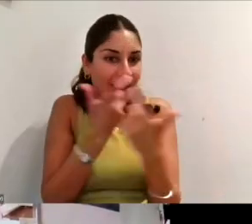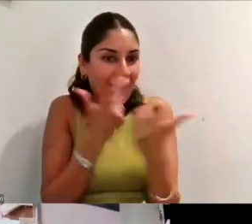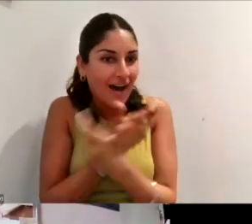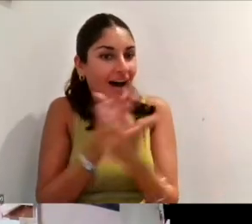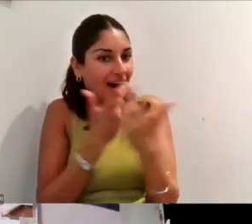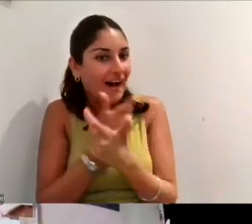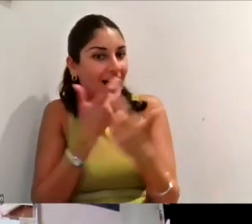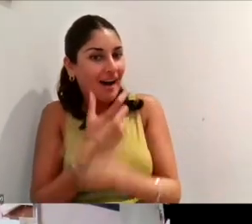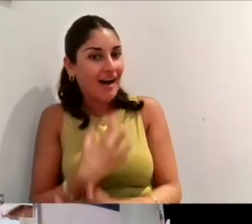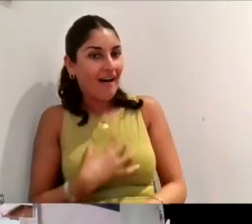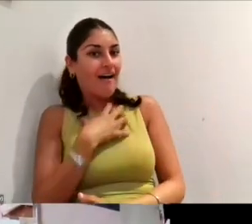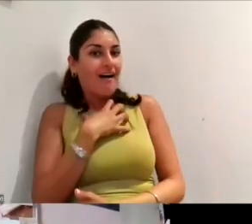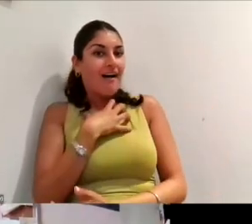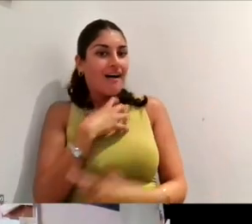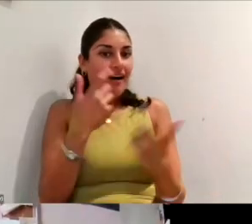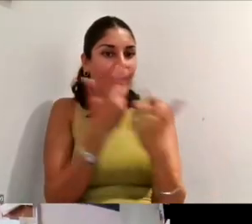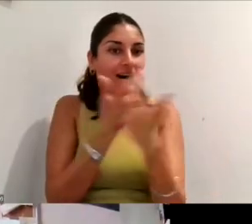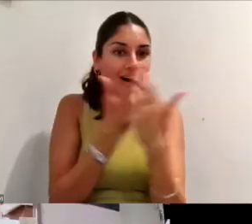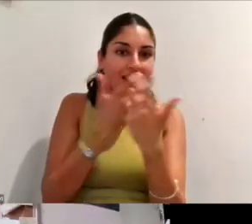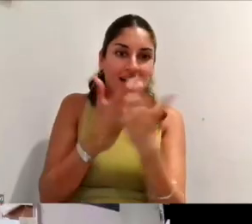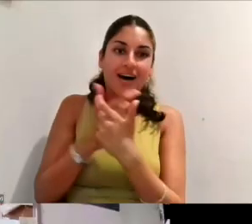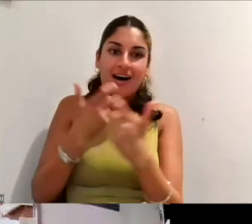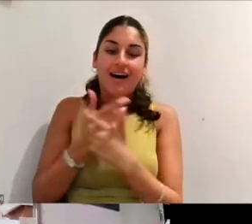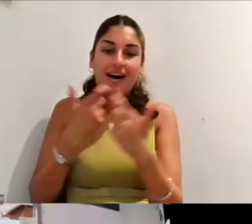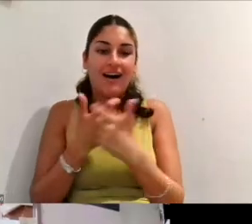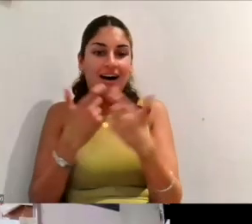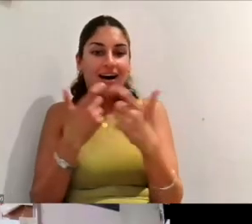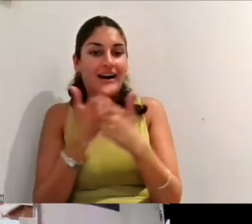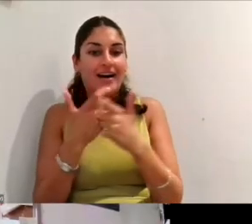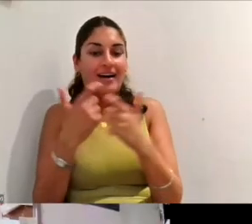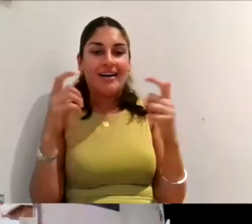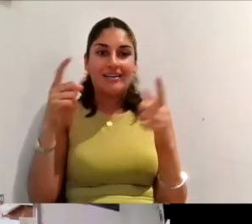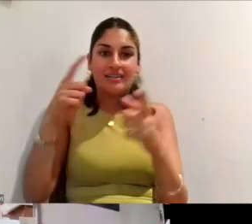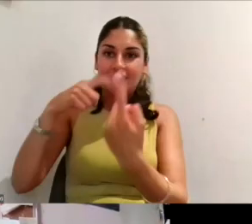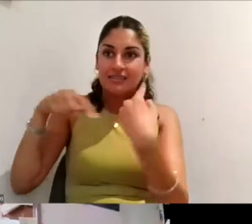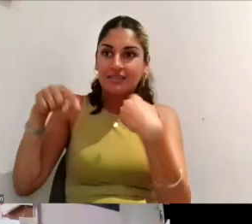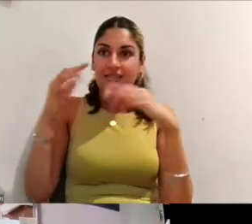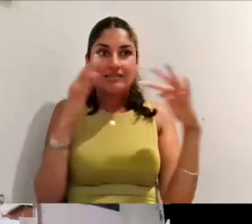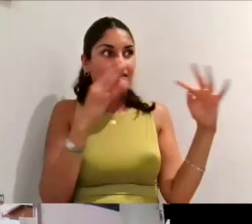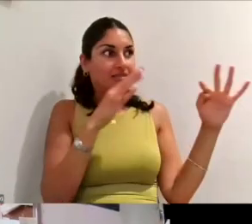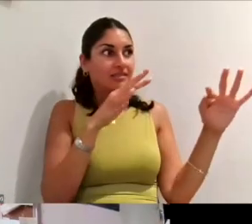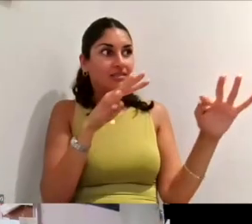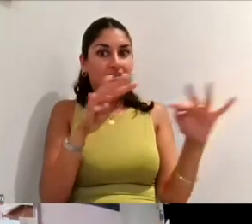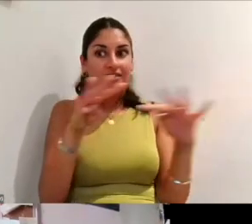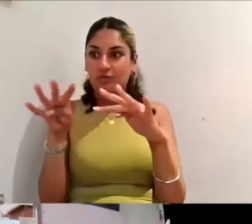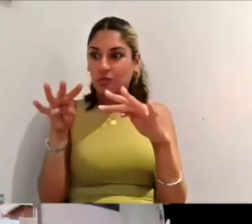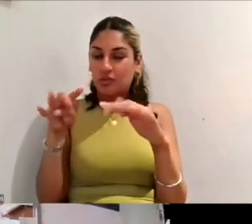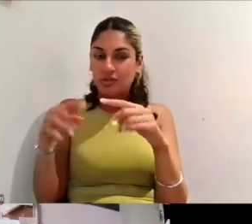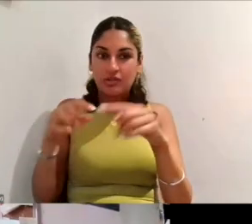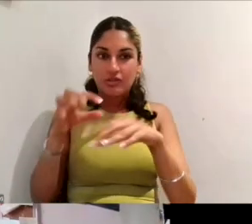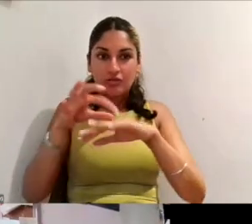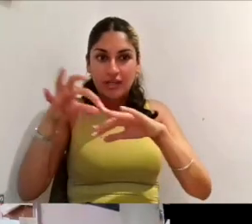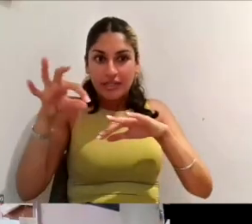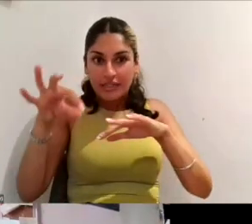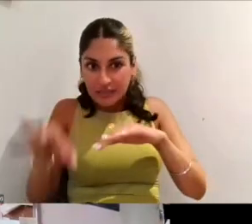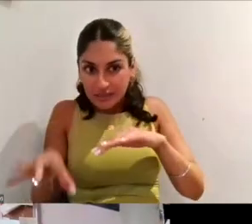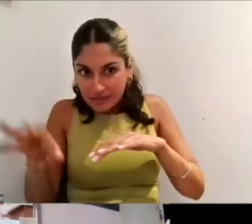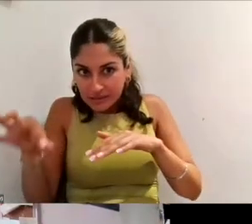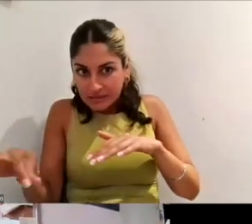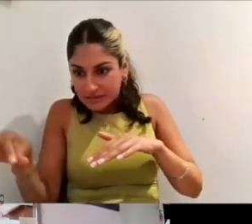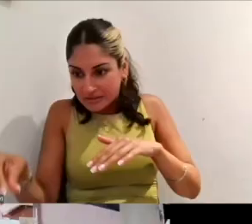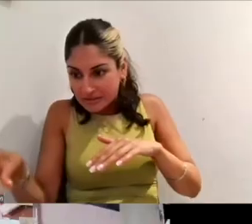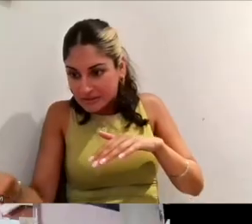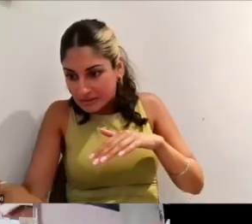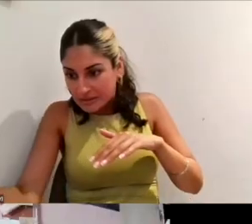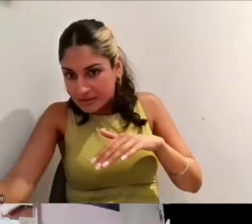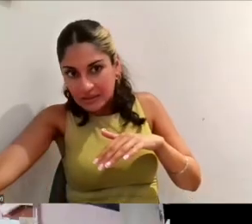and laughter as we watched the gold ring roll away like a penny,